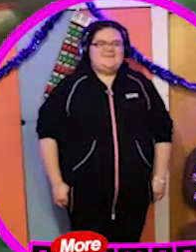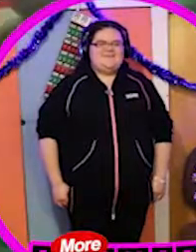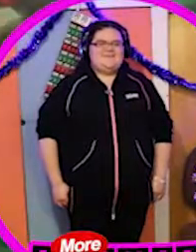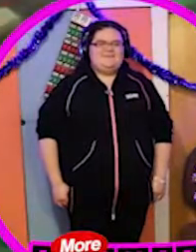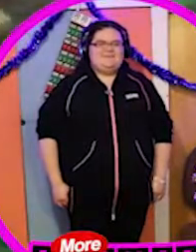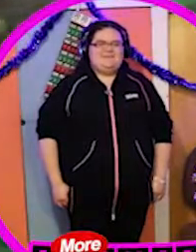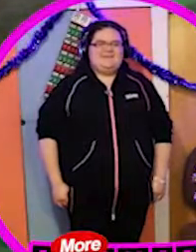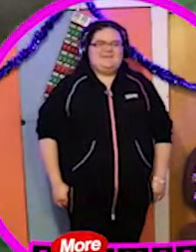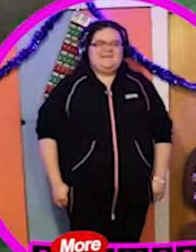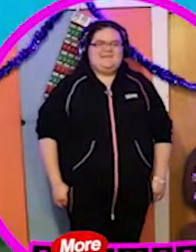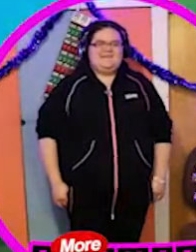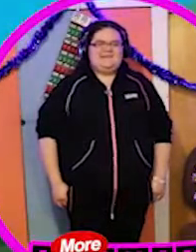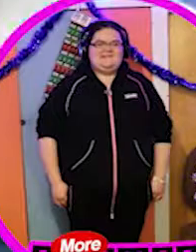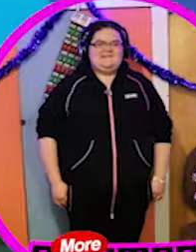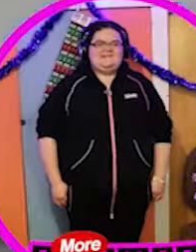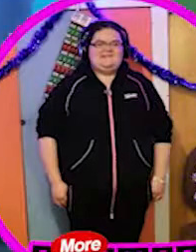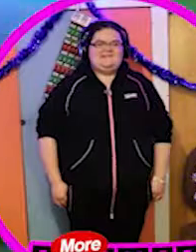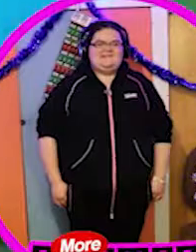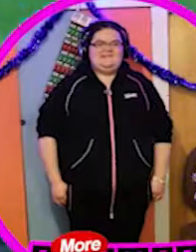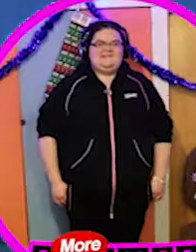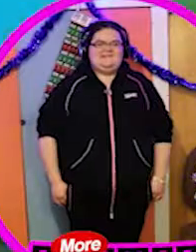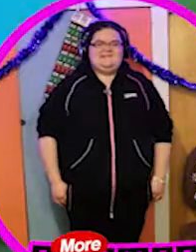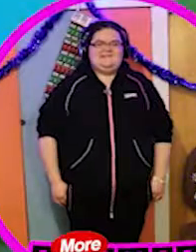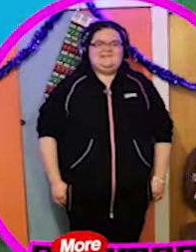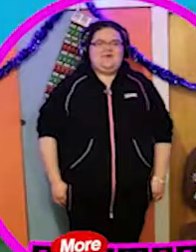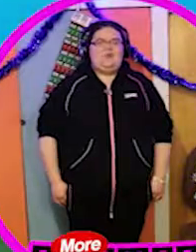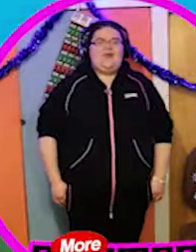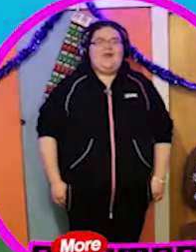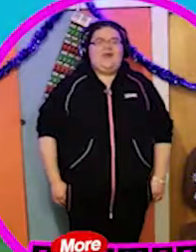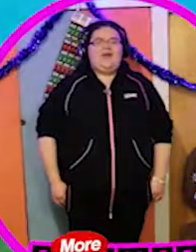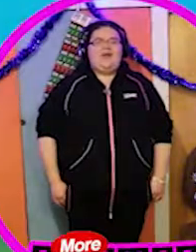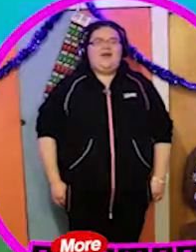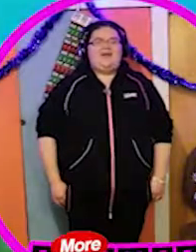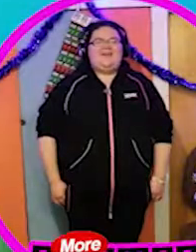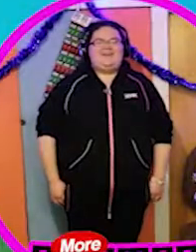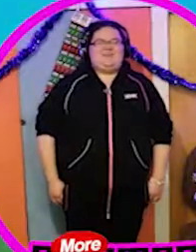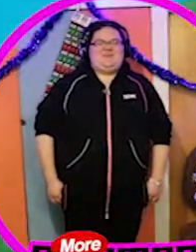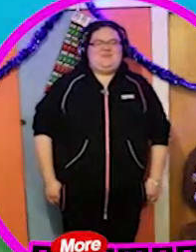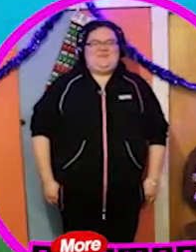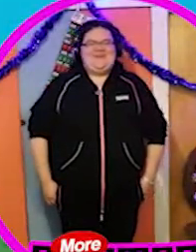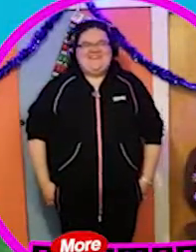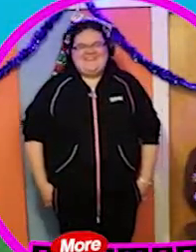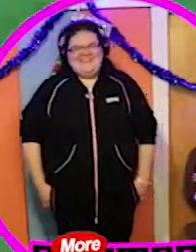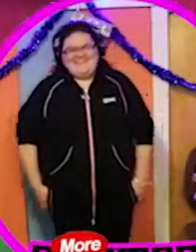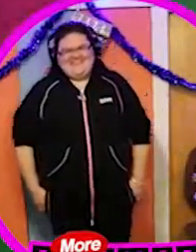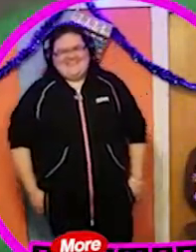Yeah. 26 seconds. Gotta move. Oh my god, you fucking wait! Don't touch me.